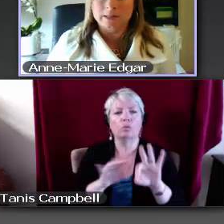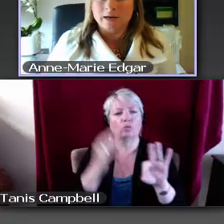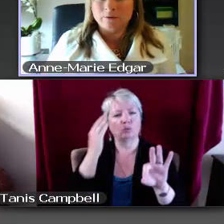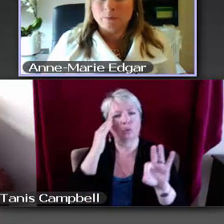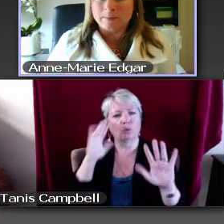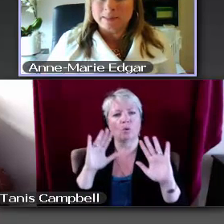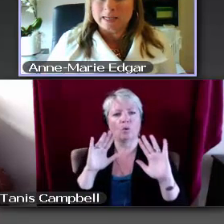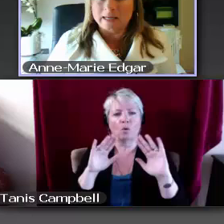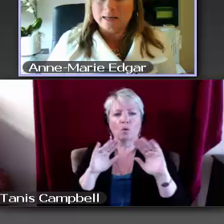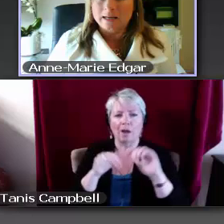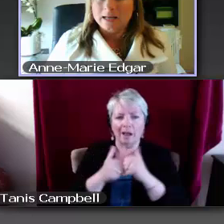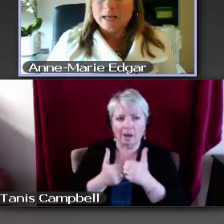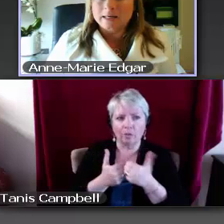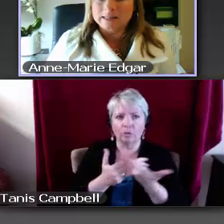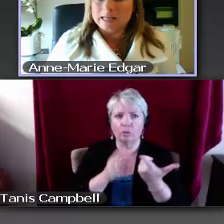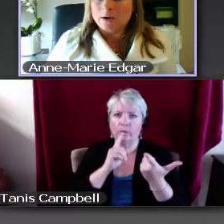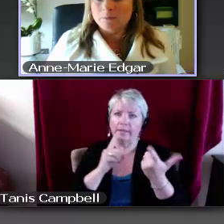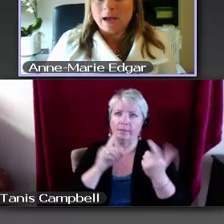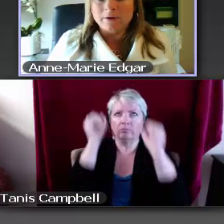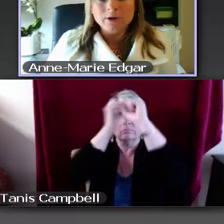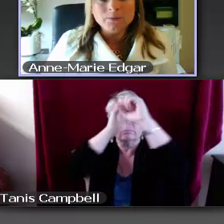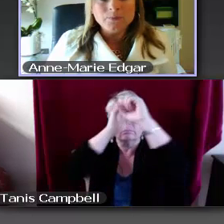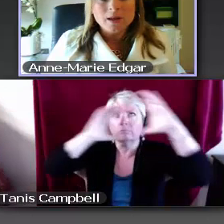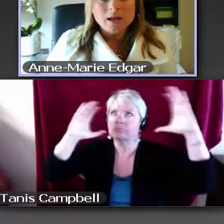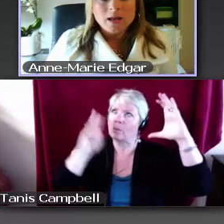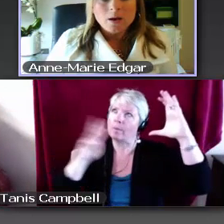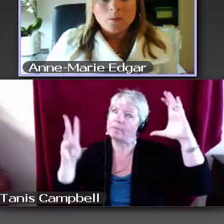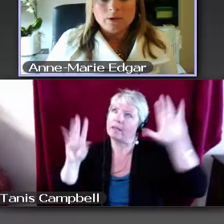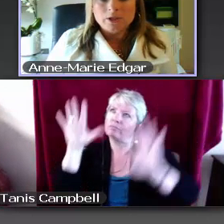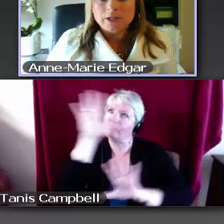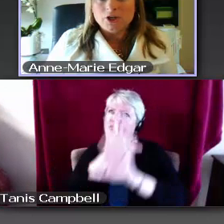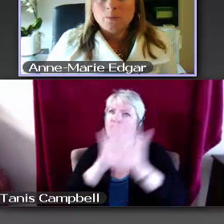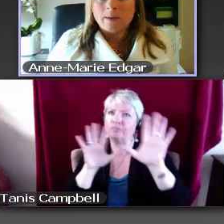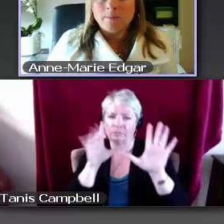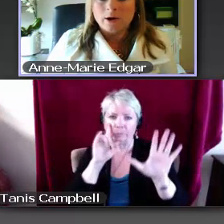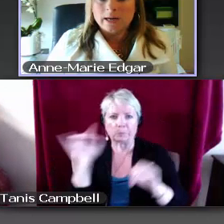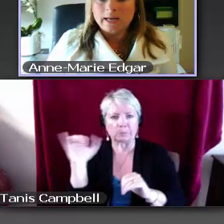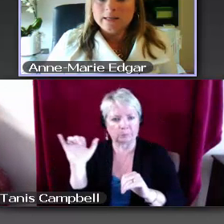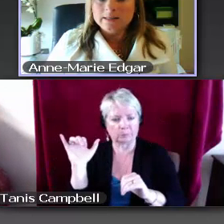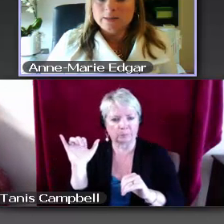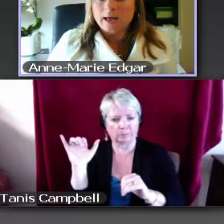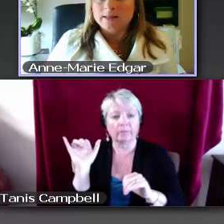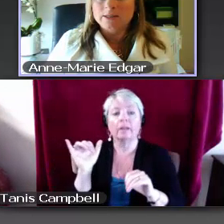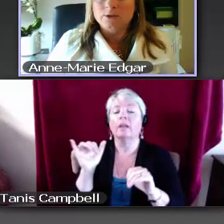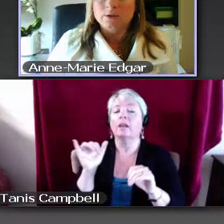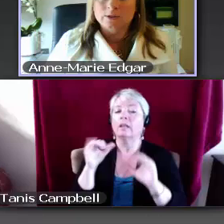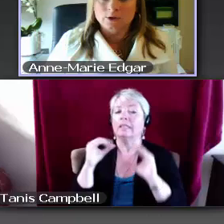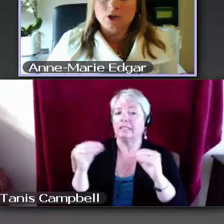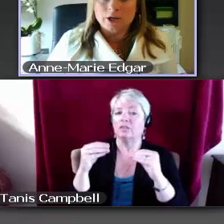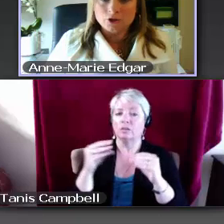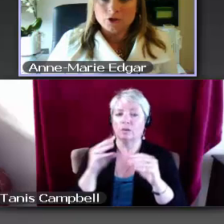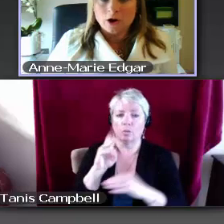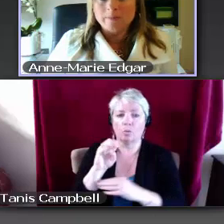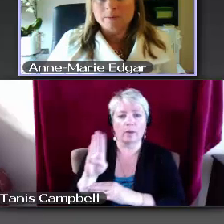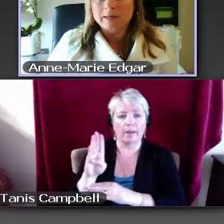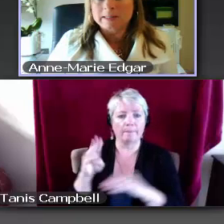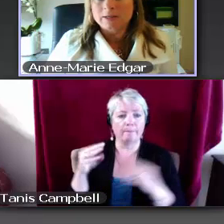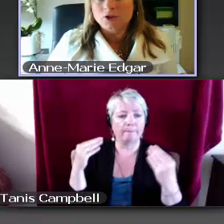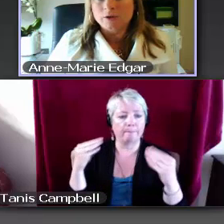approach the design of a website in a sound manner. We're teaching web marketing, so that's your search